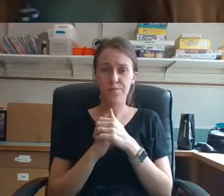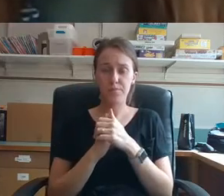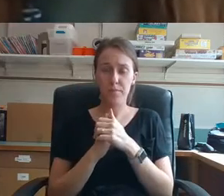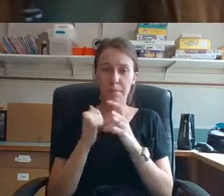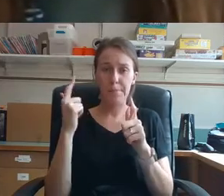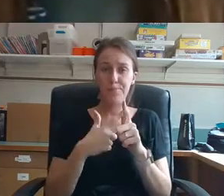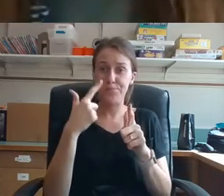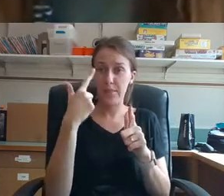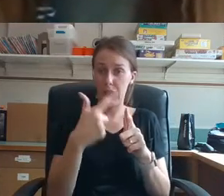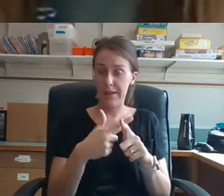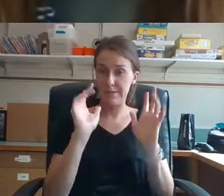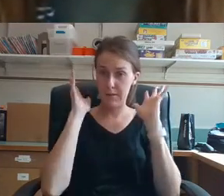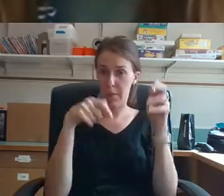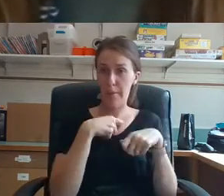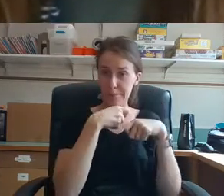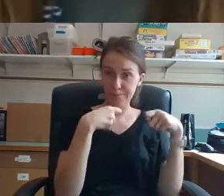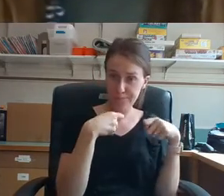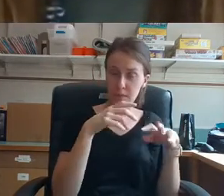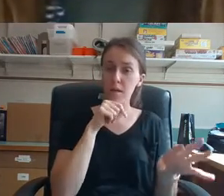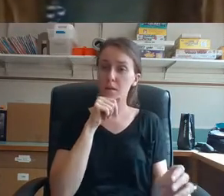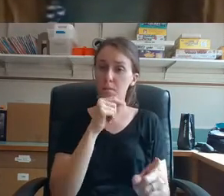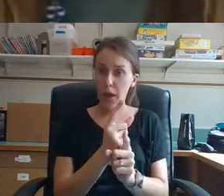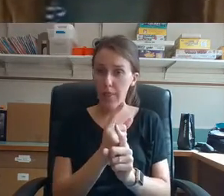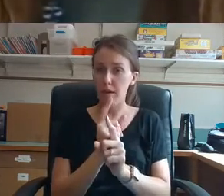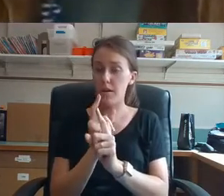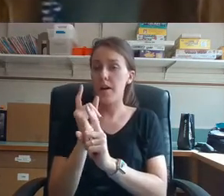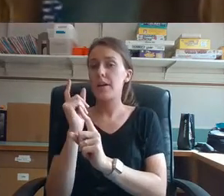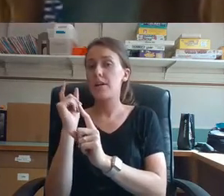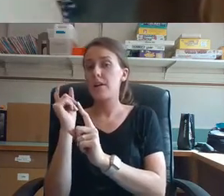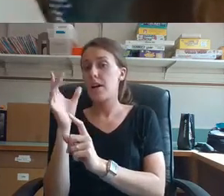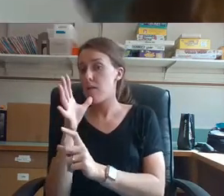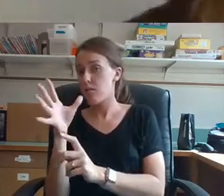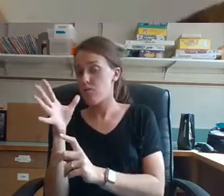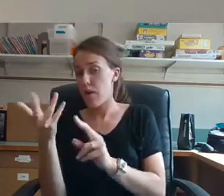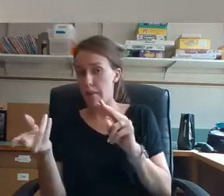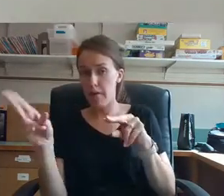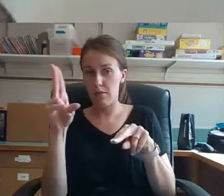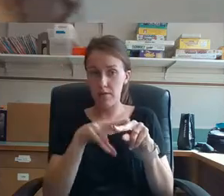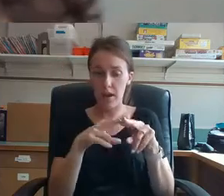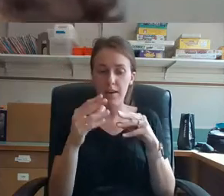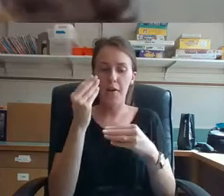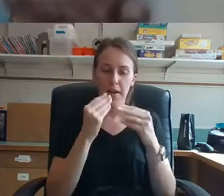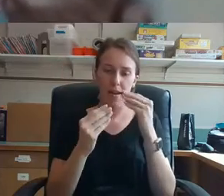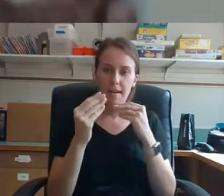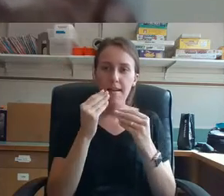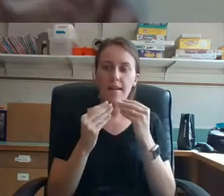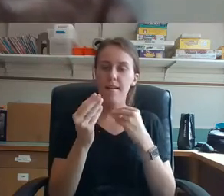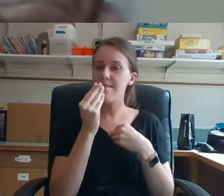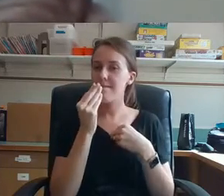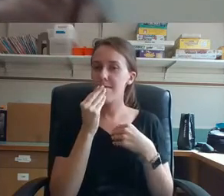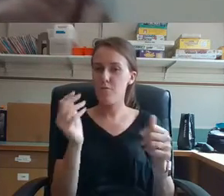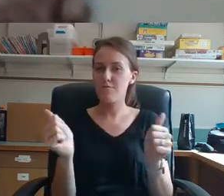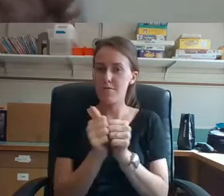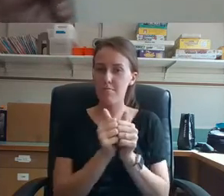Then Red Riding Hood and her brother and grandmother sat down to enjoy the basket of treats together on